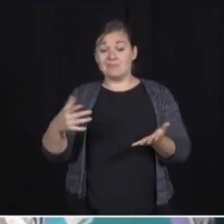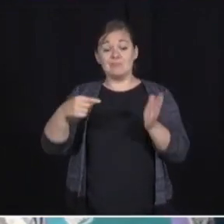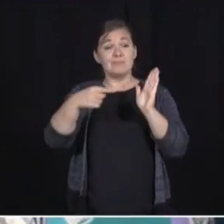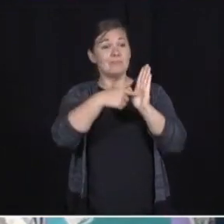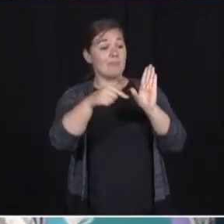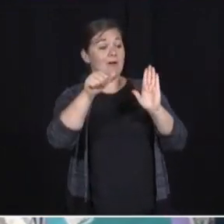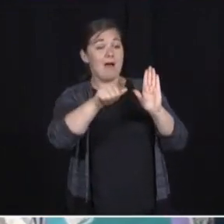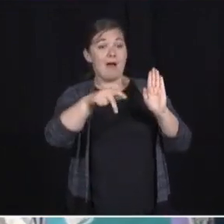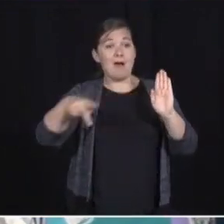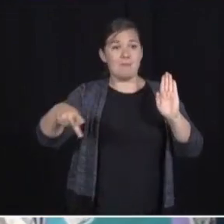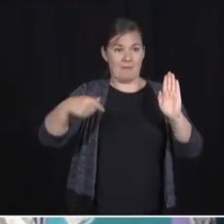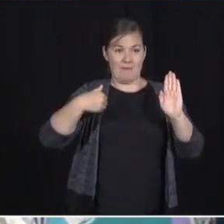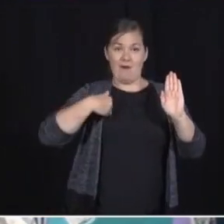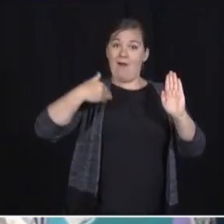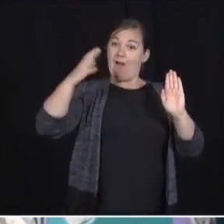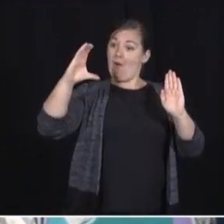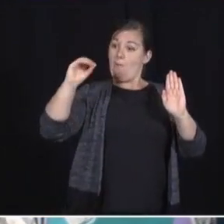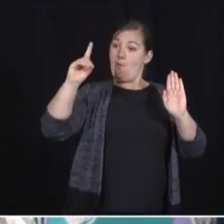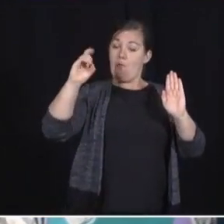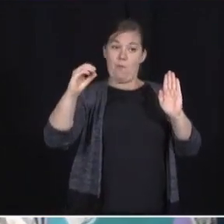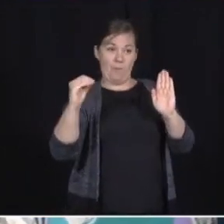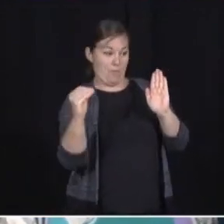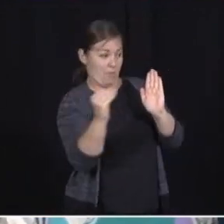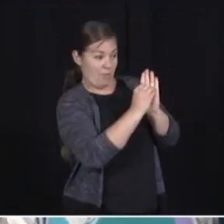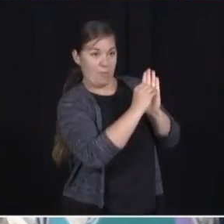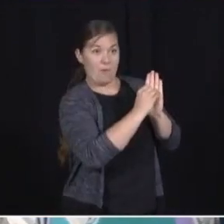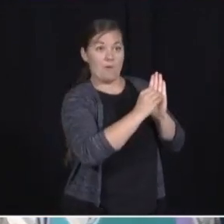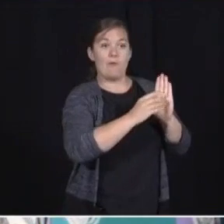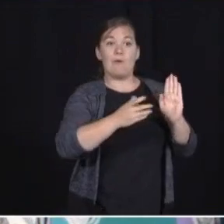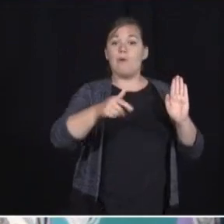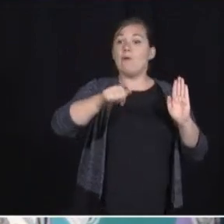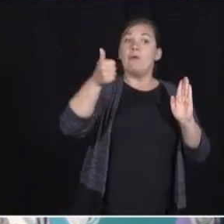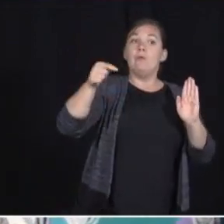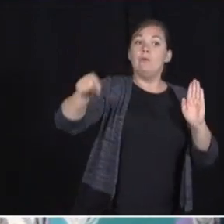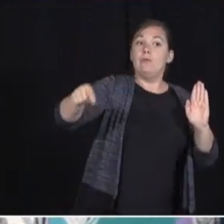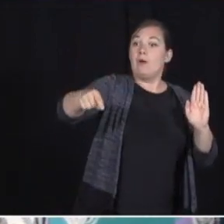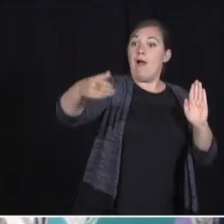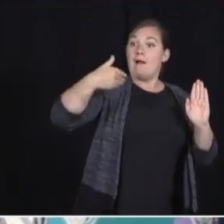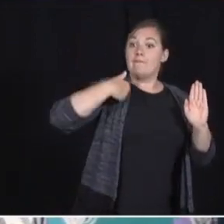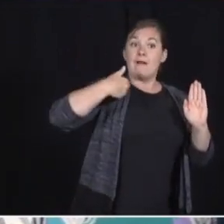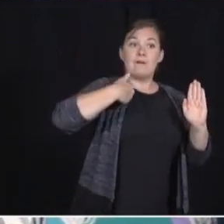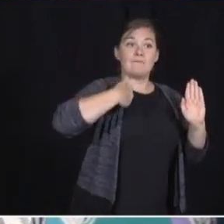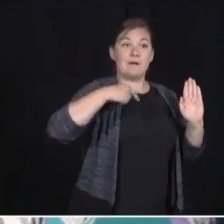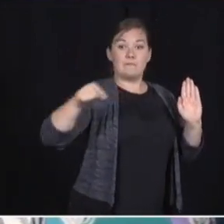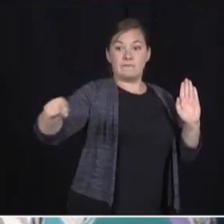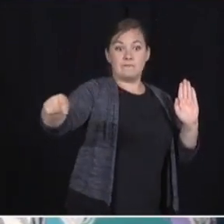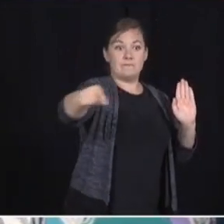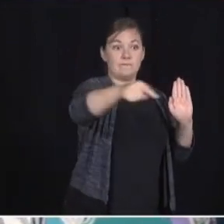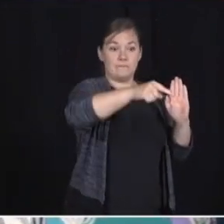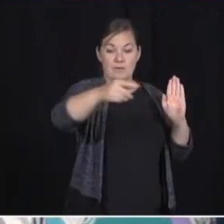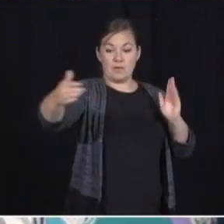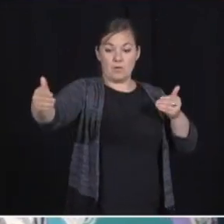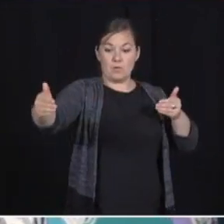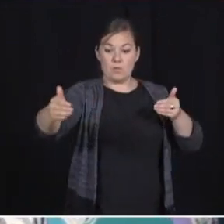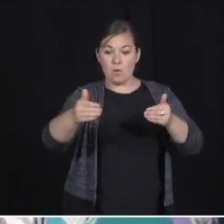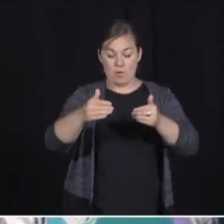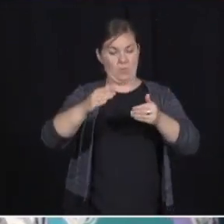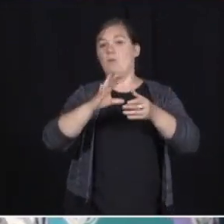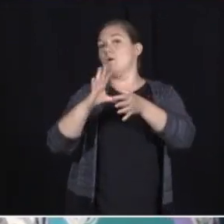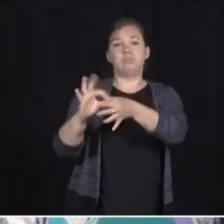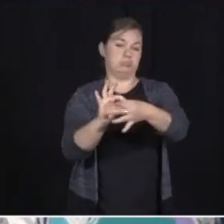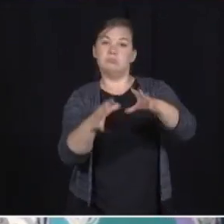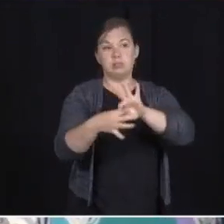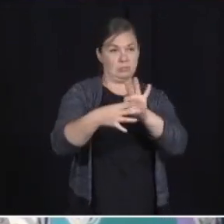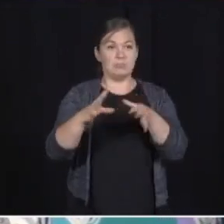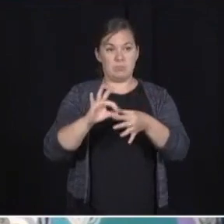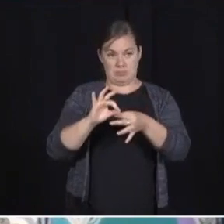user's device that pings other users of the app via Bluetooth when they are within a range of approximately 10 meters. The